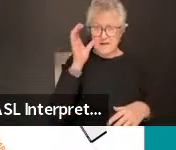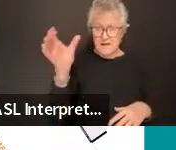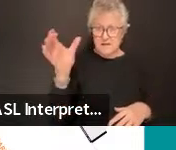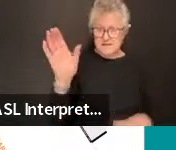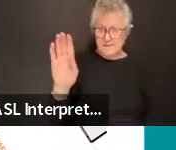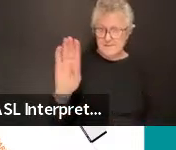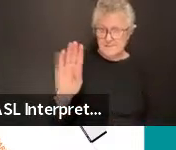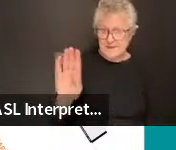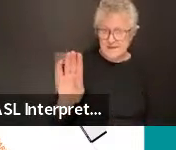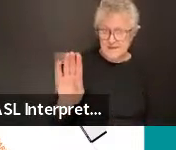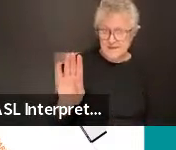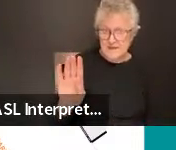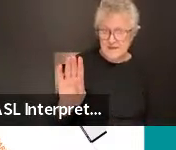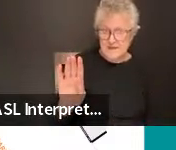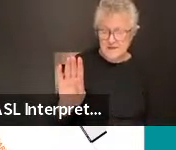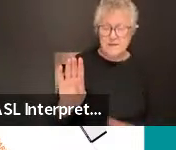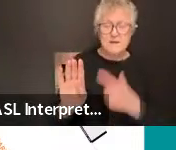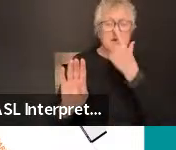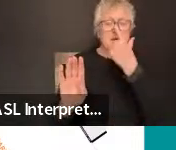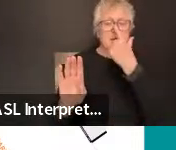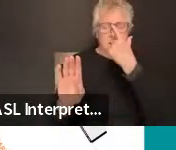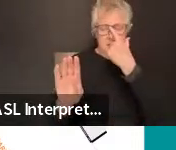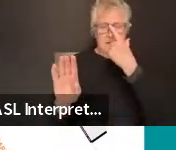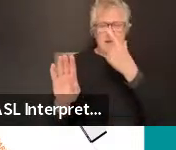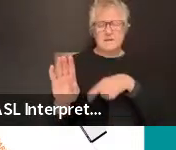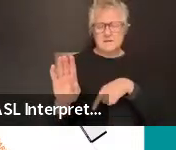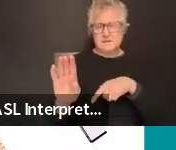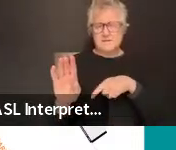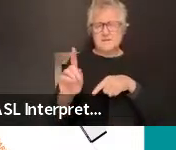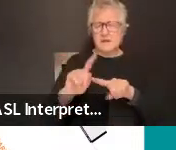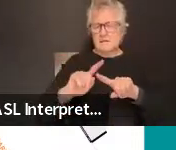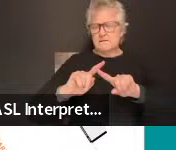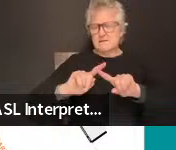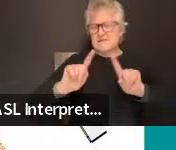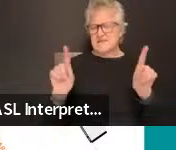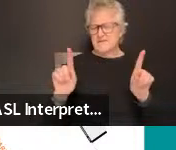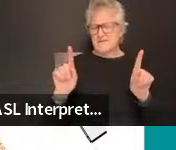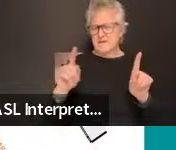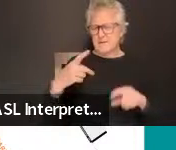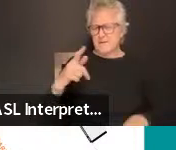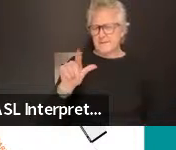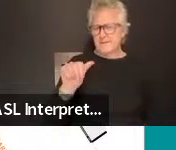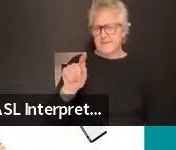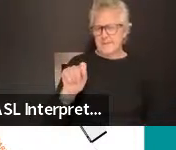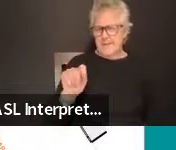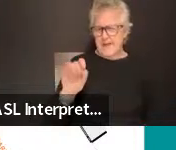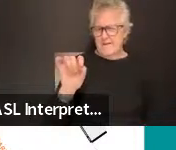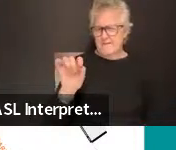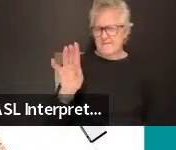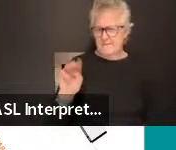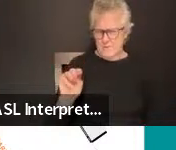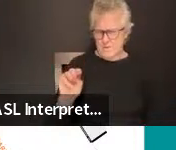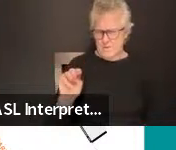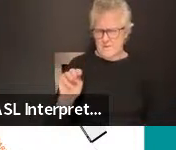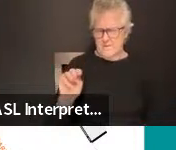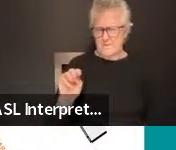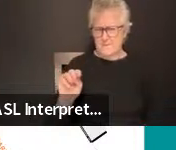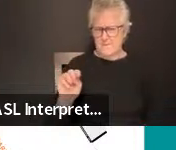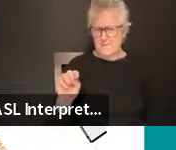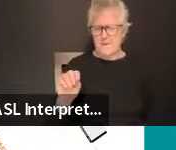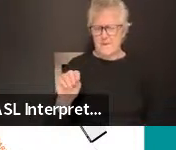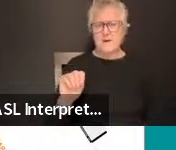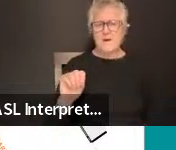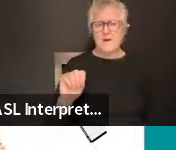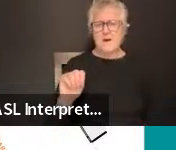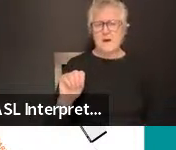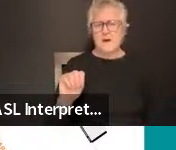different configuration for the platform. It has a center platform. And so that, and then we can go right to the ground, the